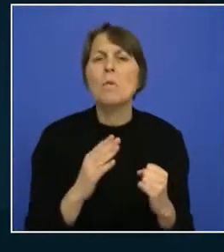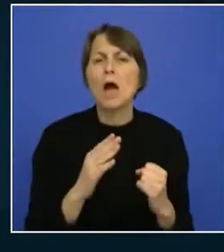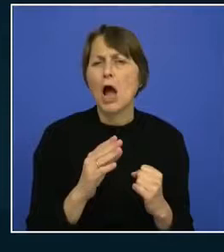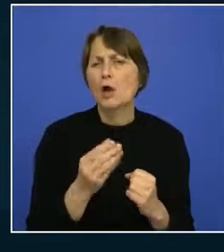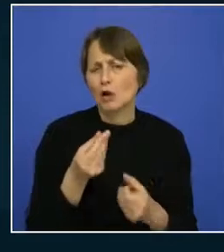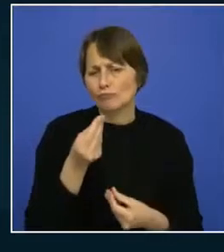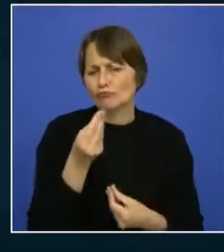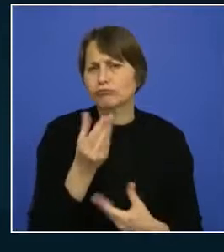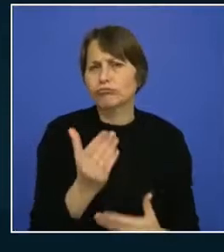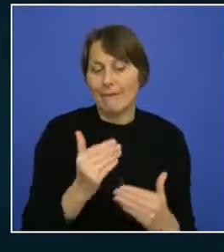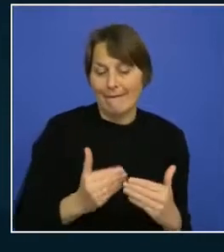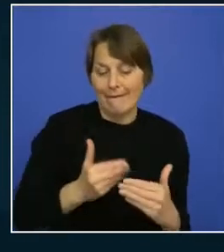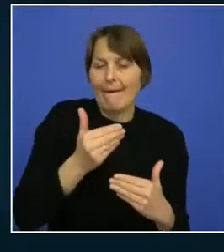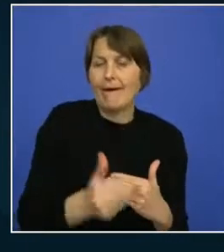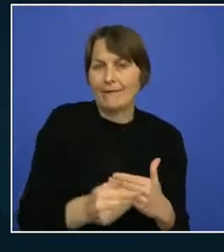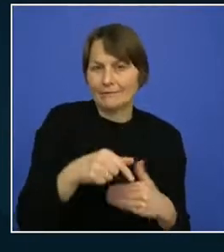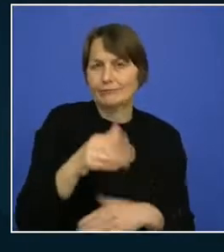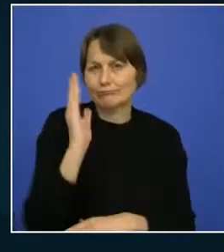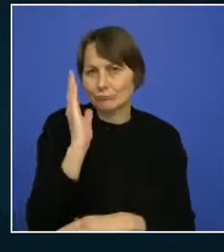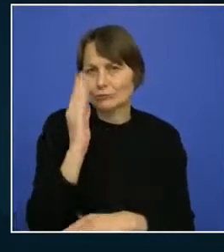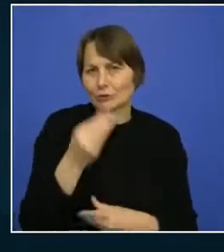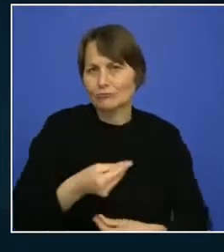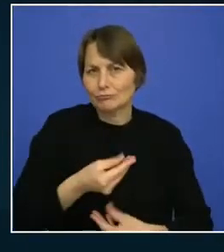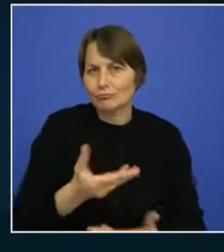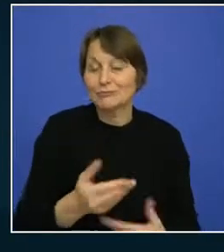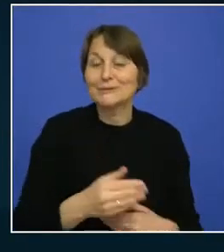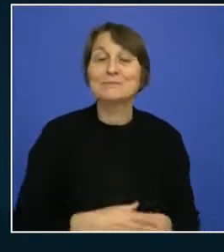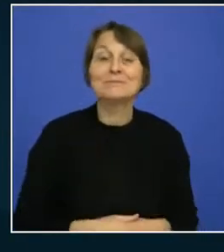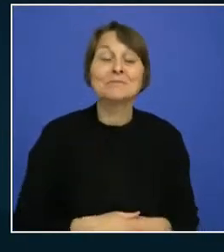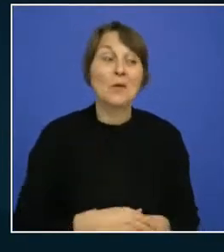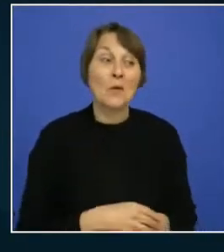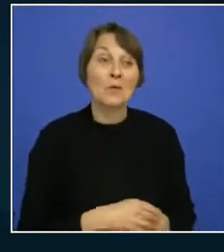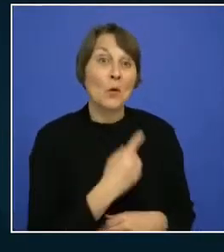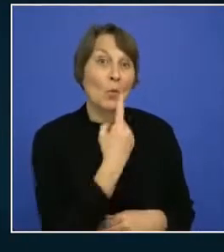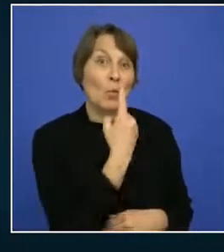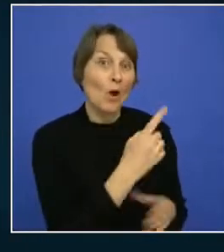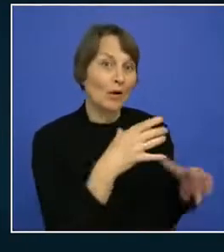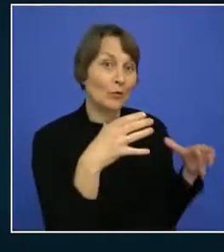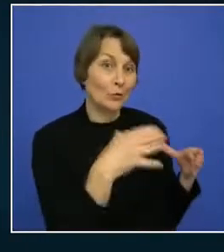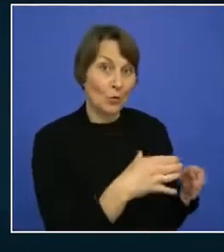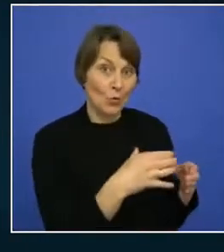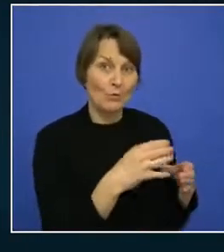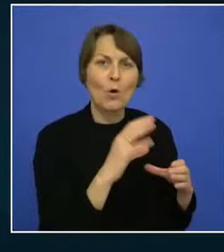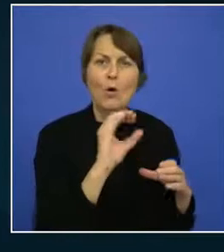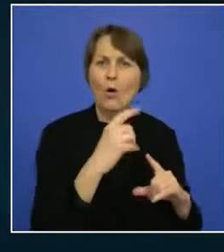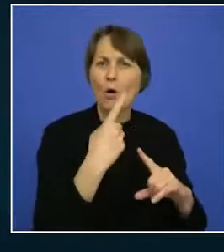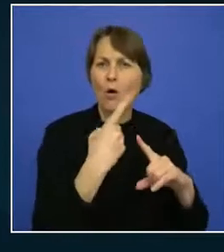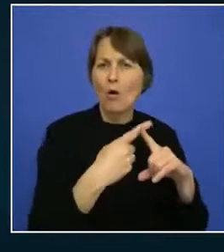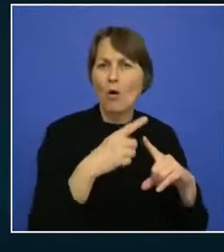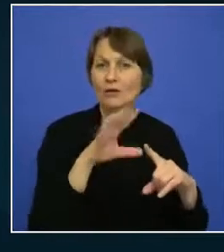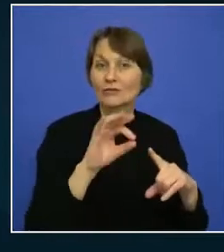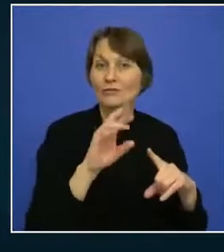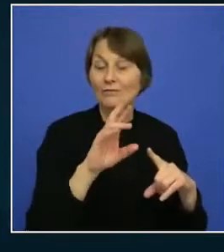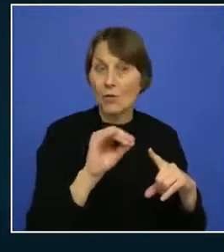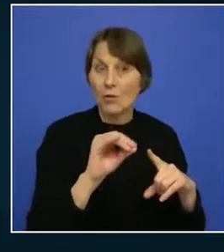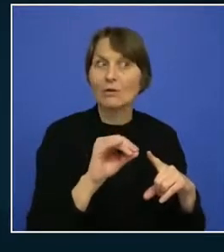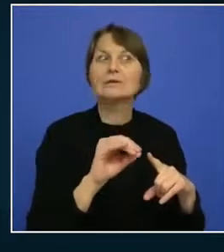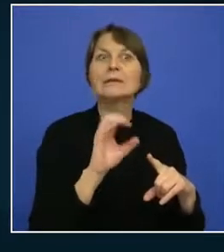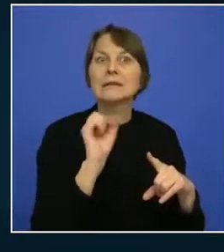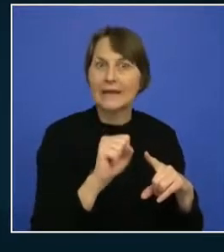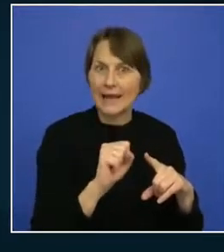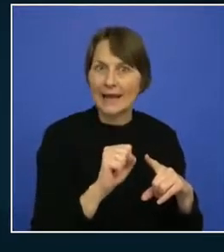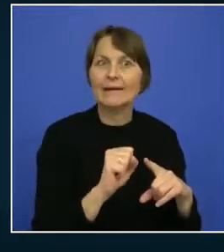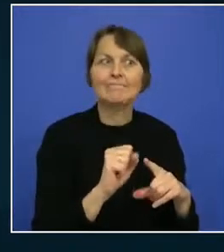after this talk if you're interested, that one of the student groups at Oxford found a way to automatically